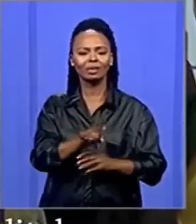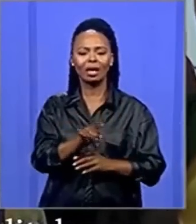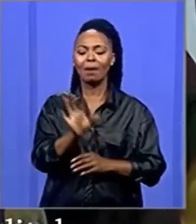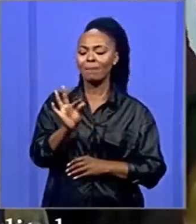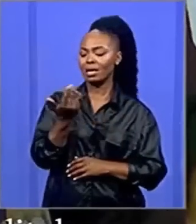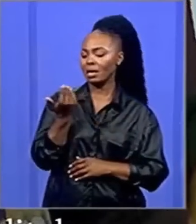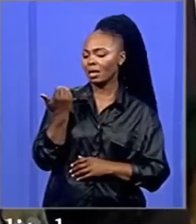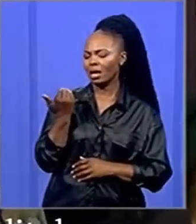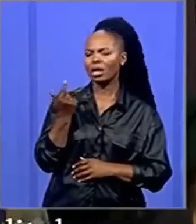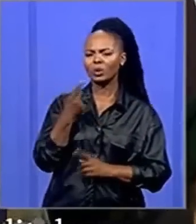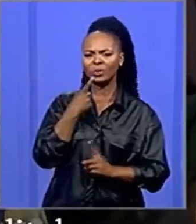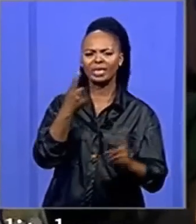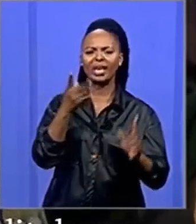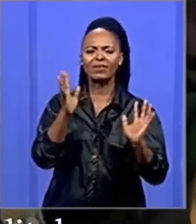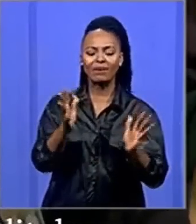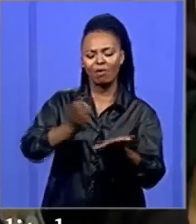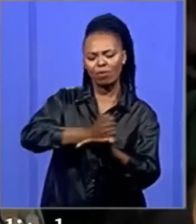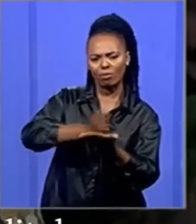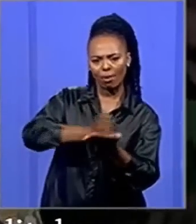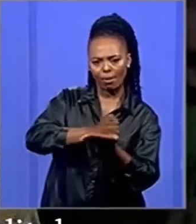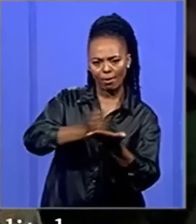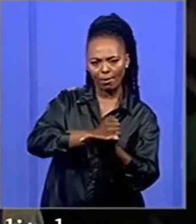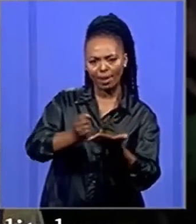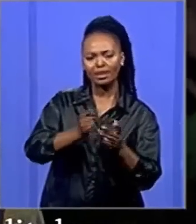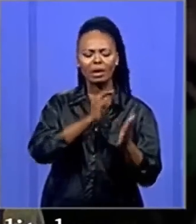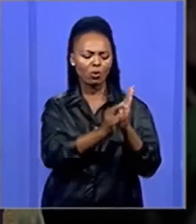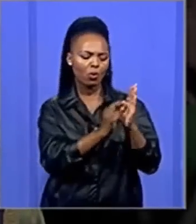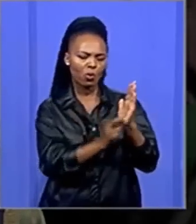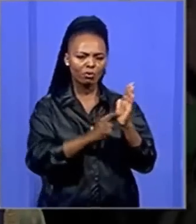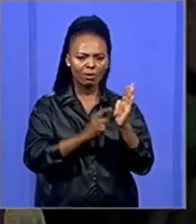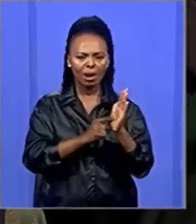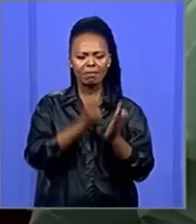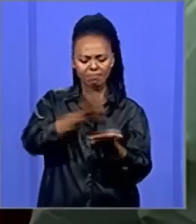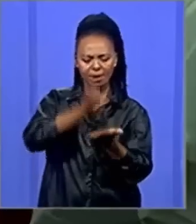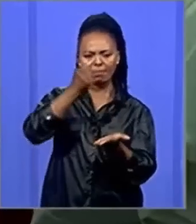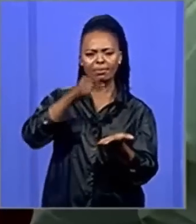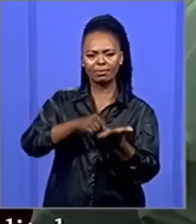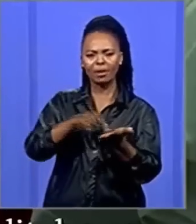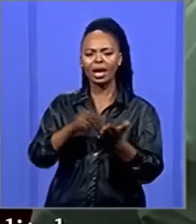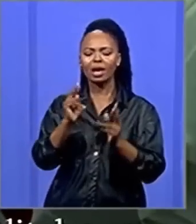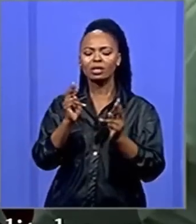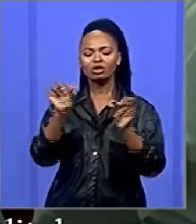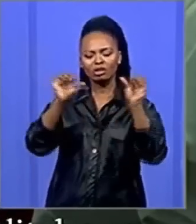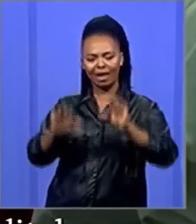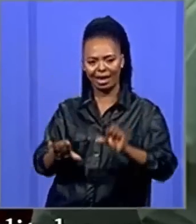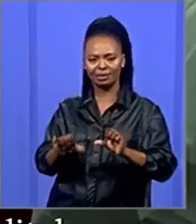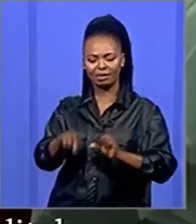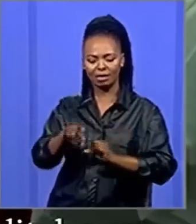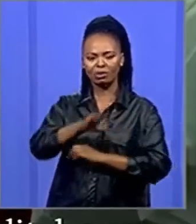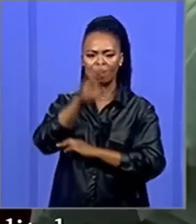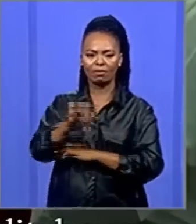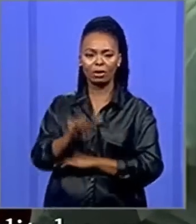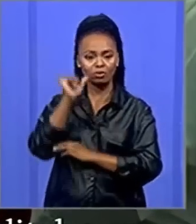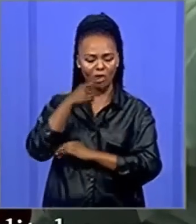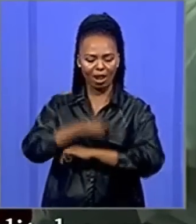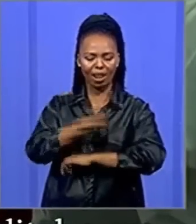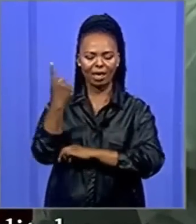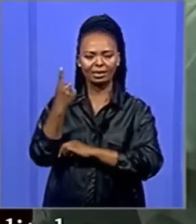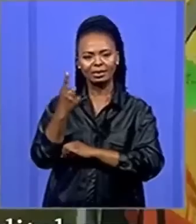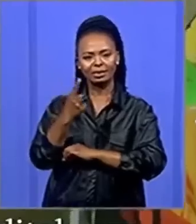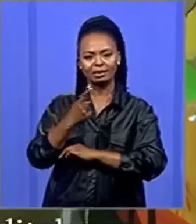just said it now, is to register and regulate the natural scientists in South Africa. Ka moso ke letsatsi la bofelo la Science Forum eno ya malatsi a